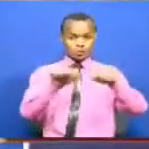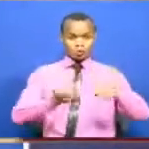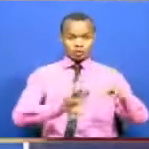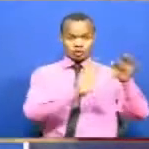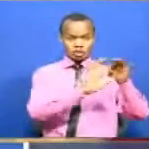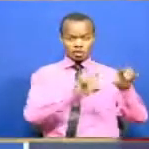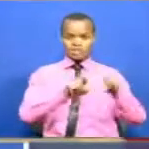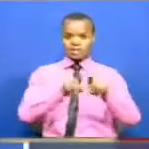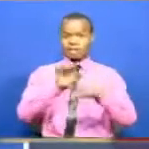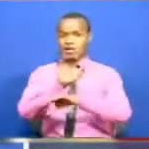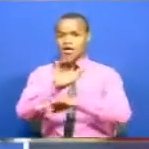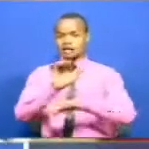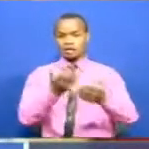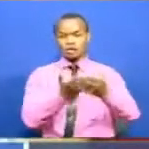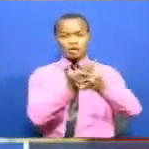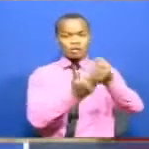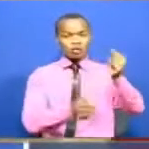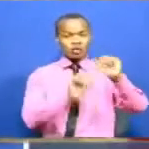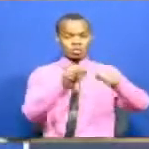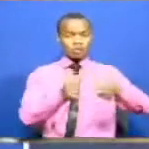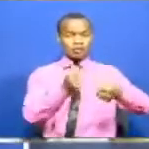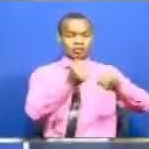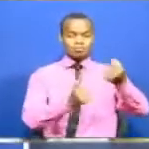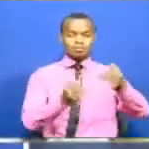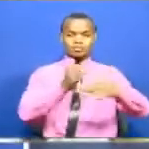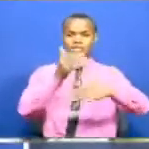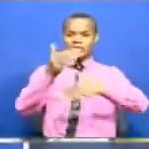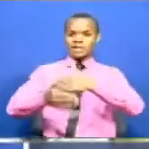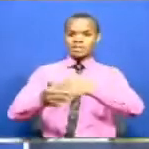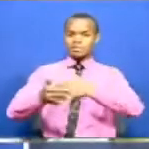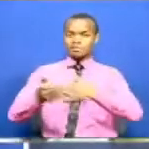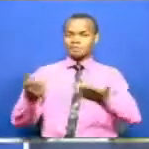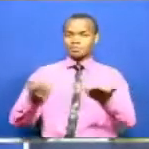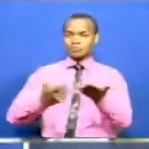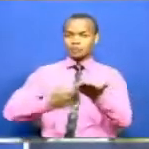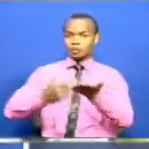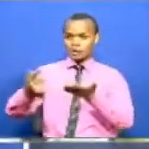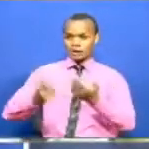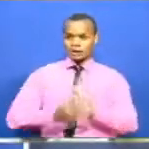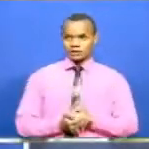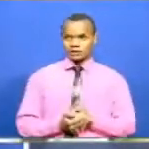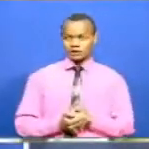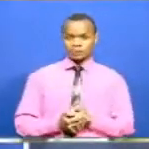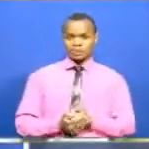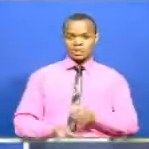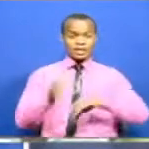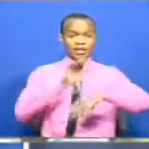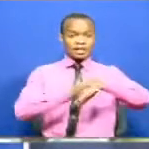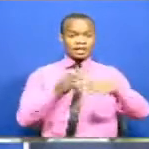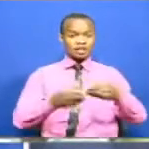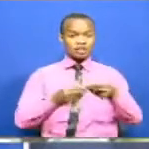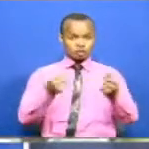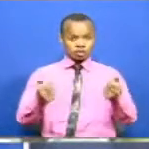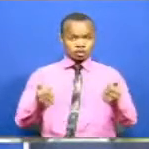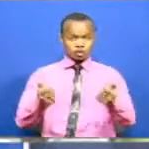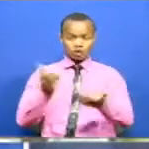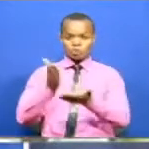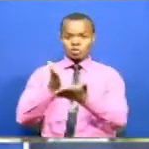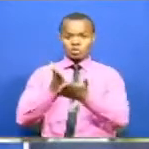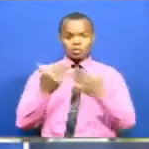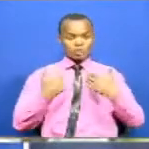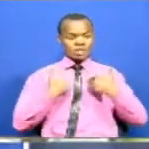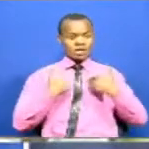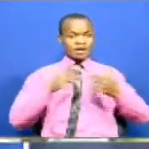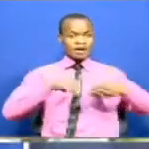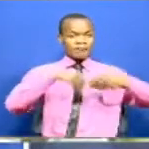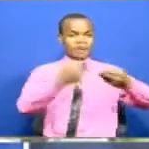hao wasilishe rasimu ya mwisho Jumatatu ijayo. Towards finding a final solution, we have mandated Senator